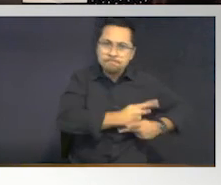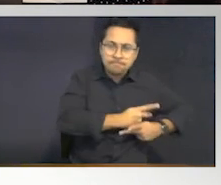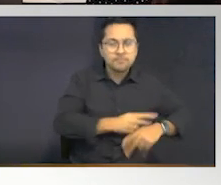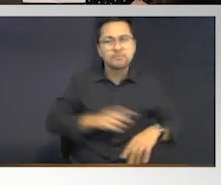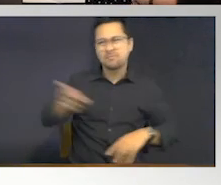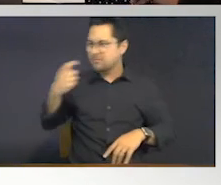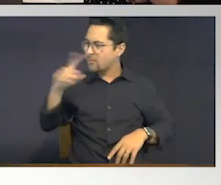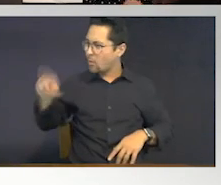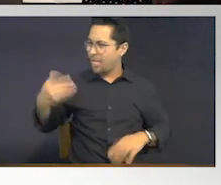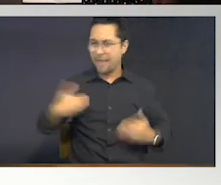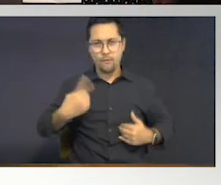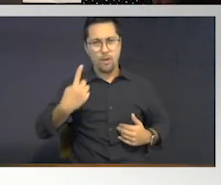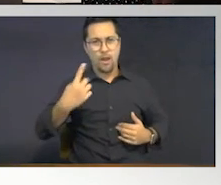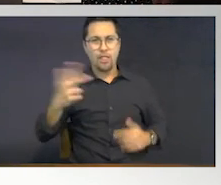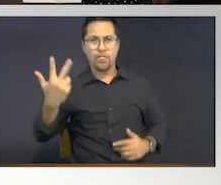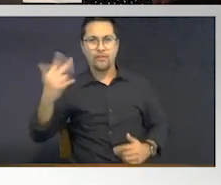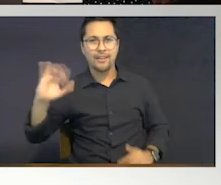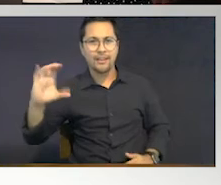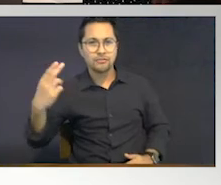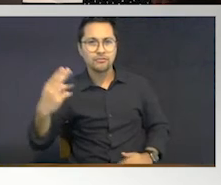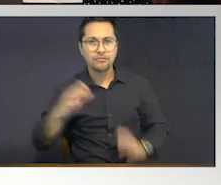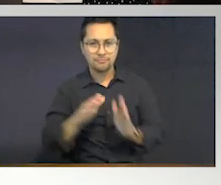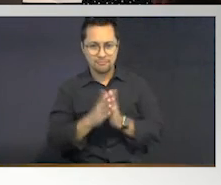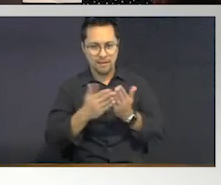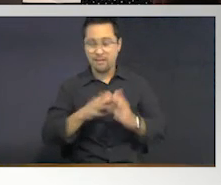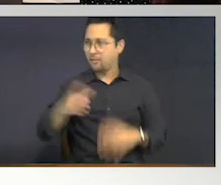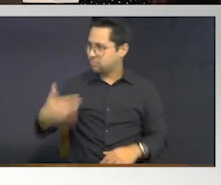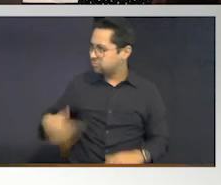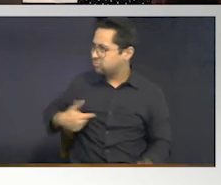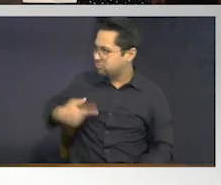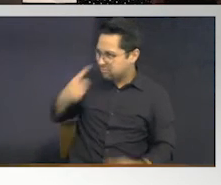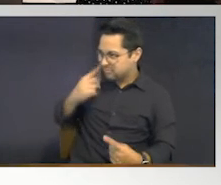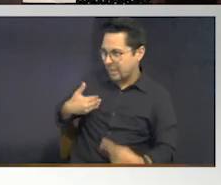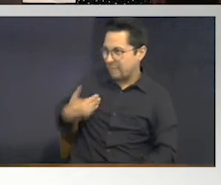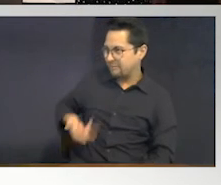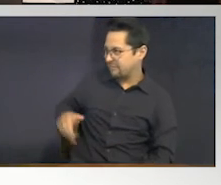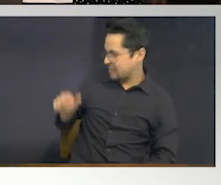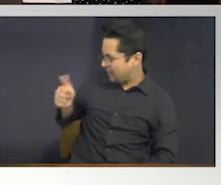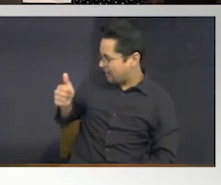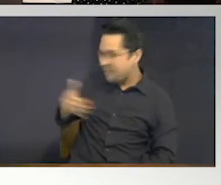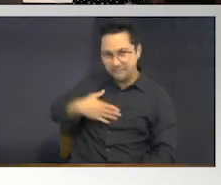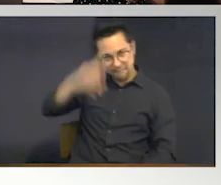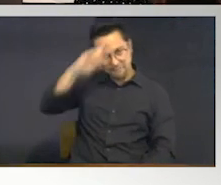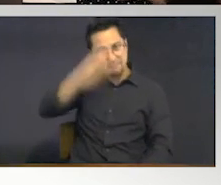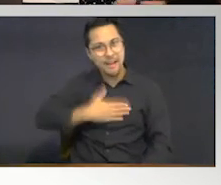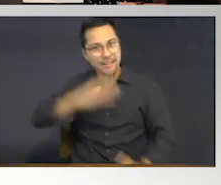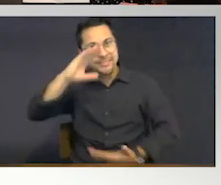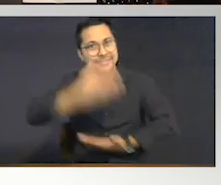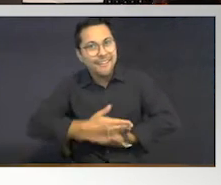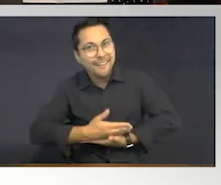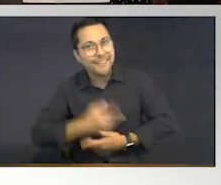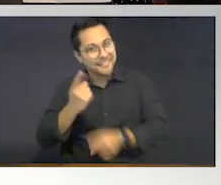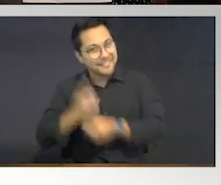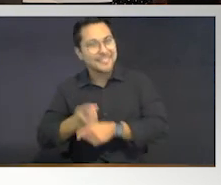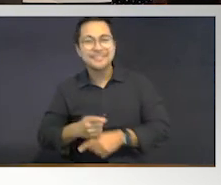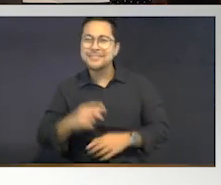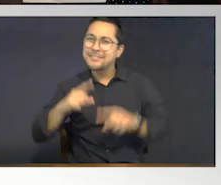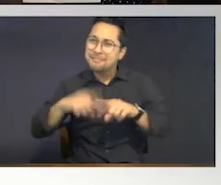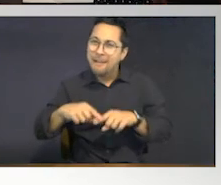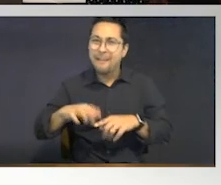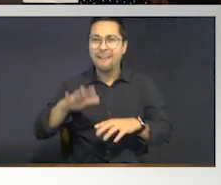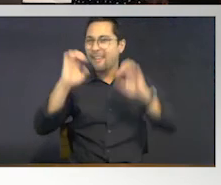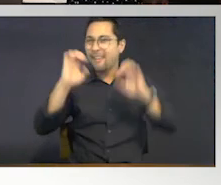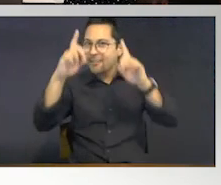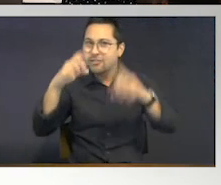1 3-inch binder or something, and I said, oh my gosh, I think I got like 10 for my son, right? So depending on the amount of education needs